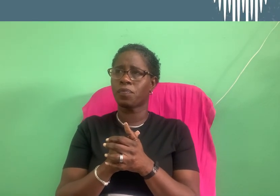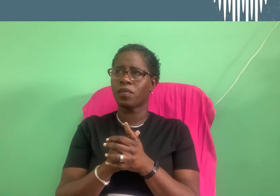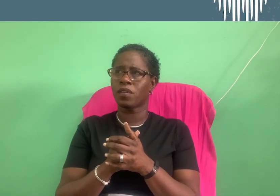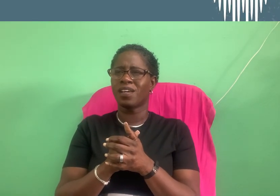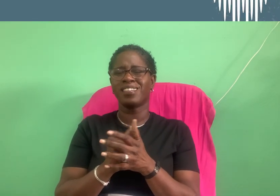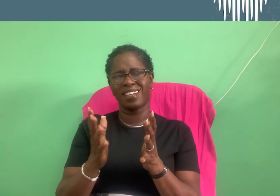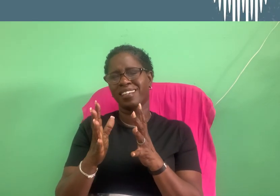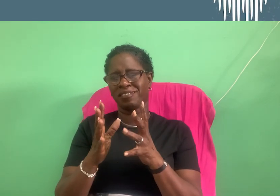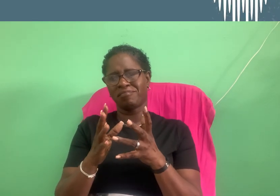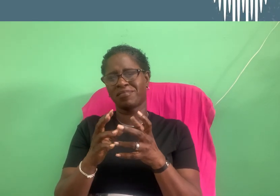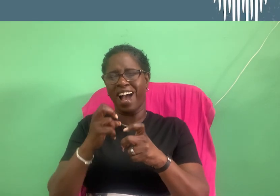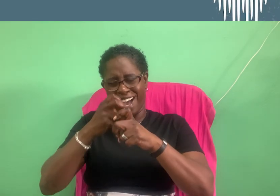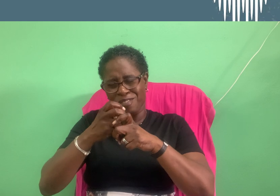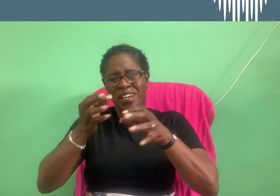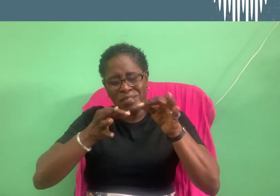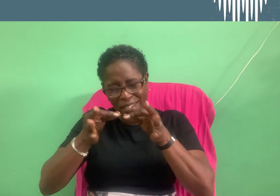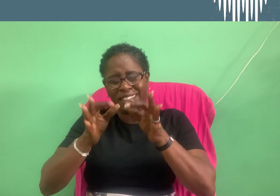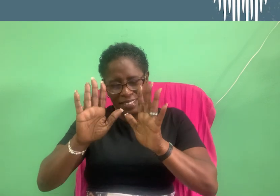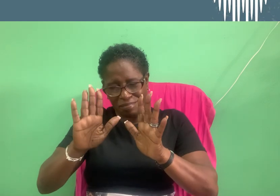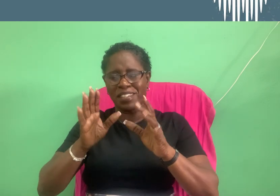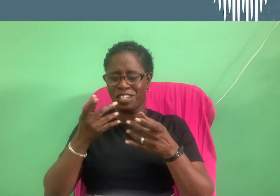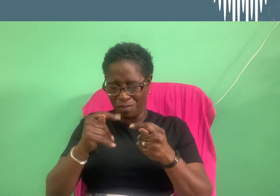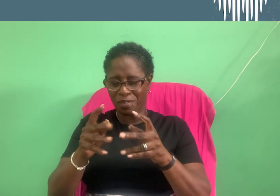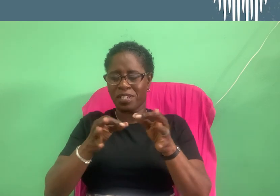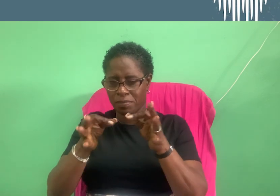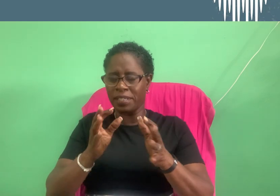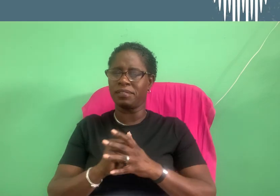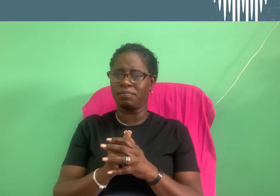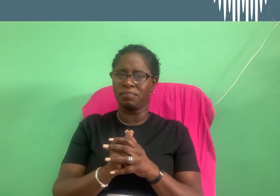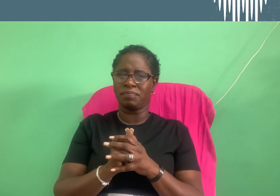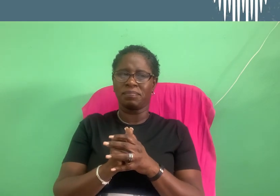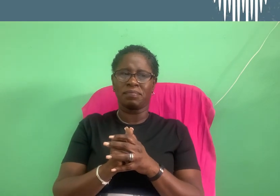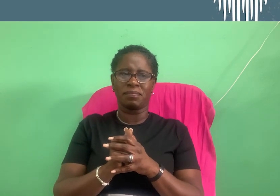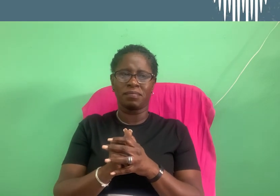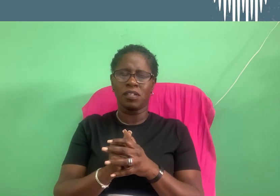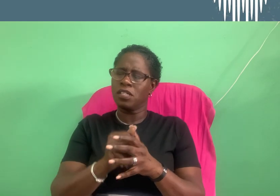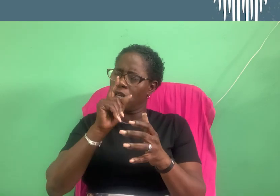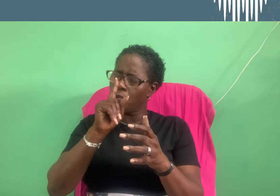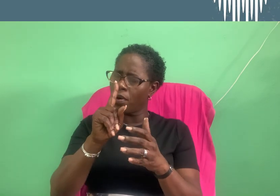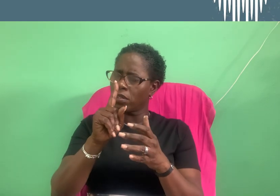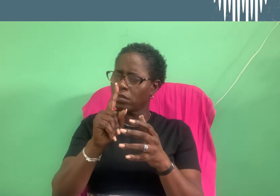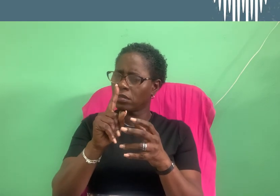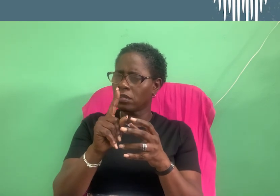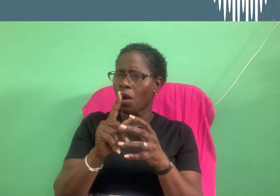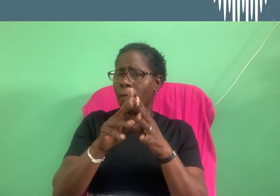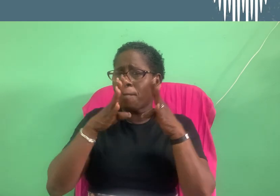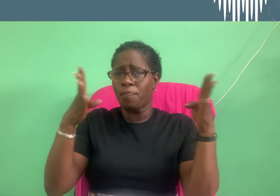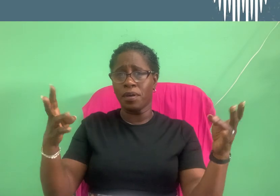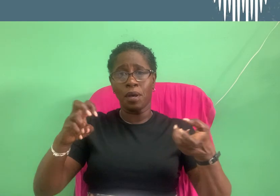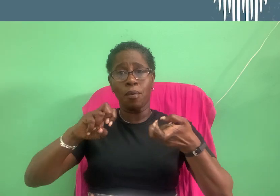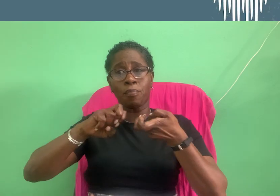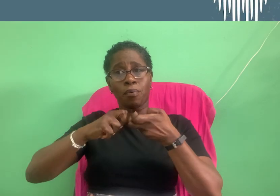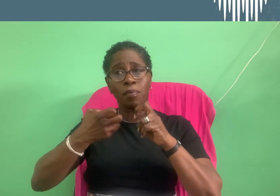it's complex and there's a lot of nuance here. And at the same time, one of the biggest things that we know